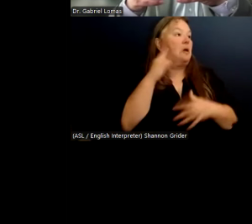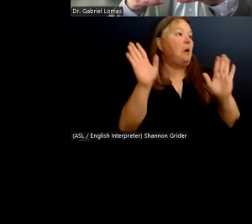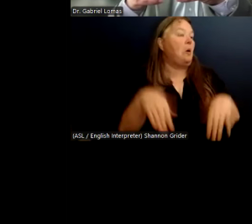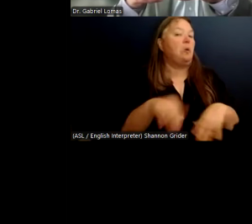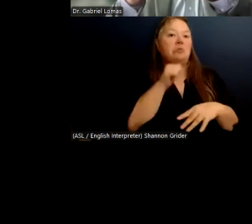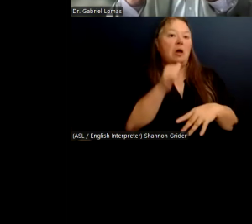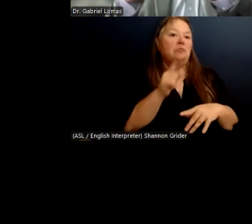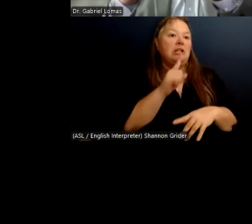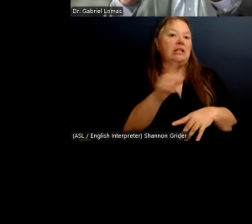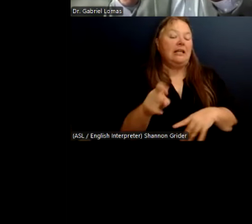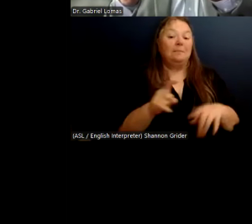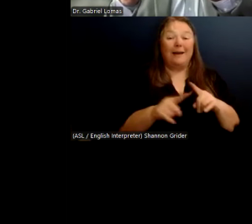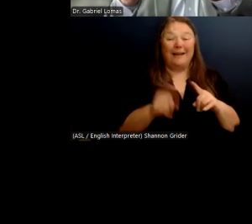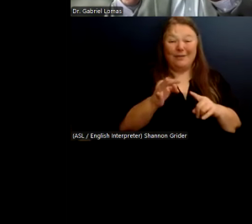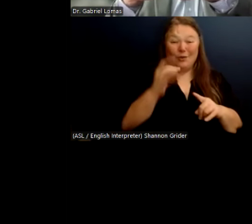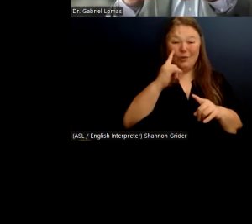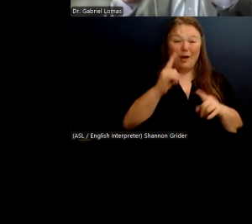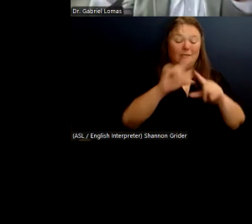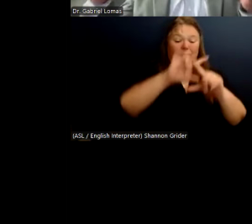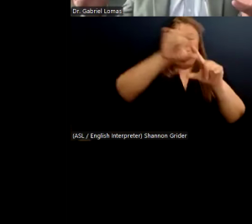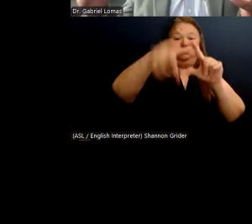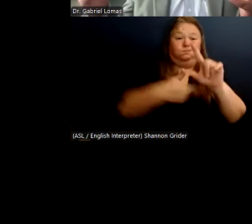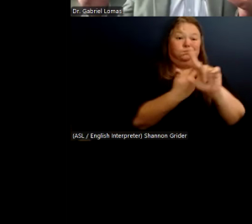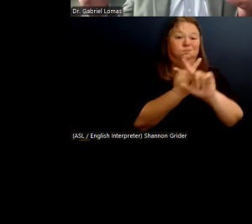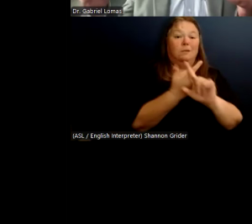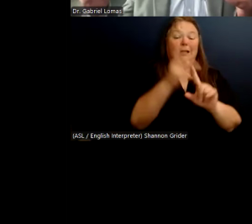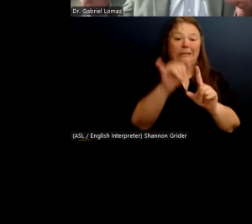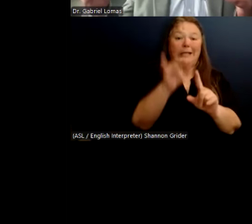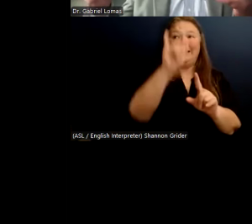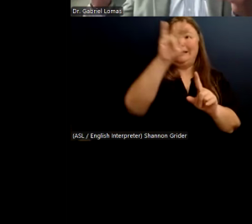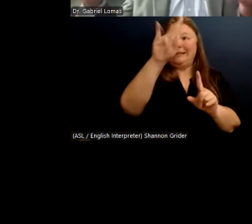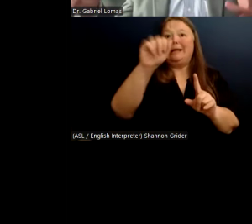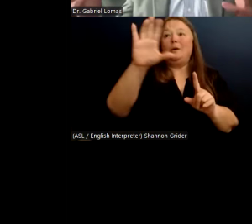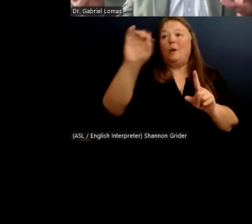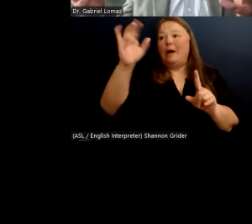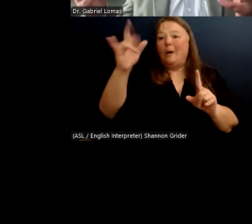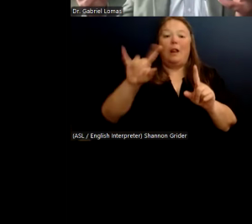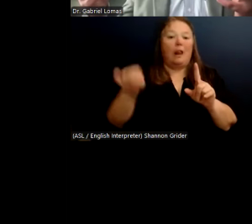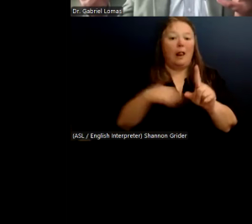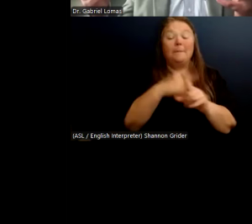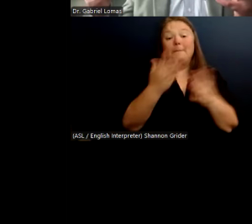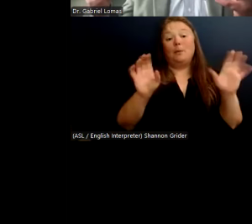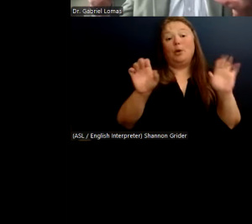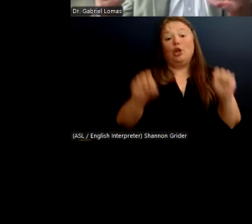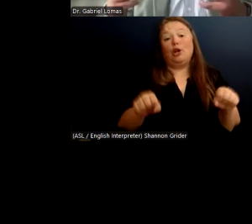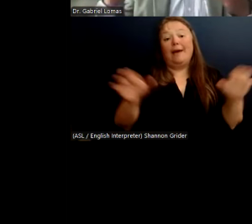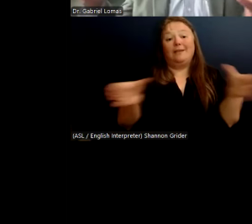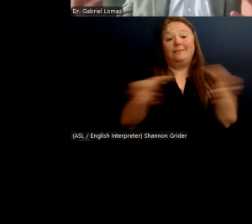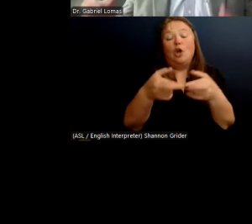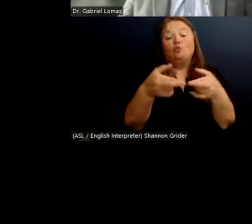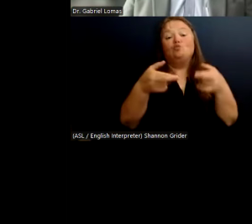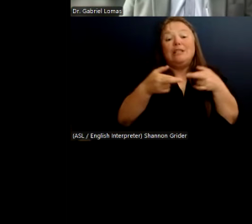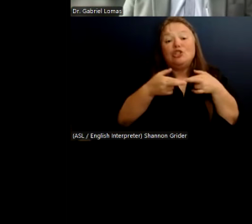psychiatric needs in 2 or 3 states around Kentucky, we definitely could set up a regional low incidence treatment programming,